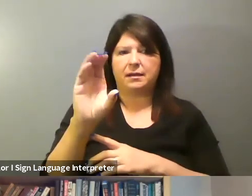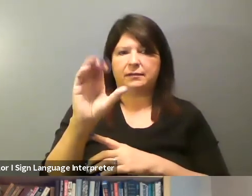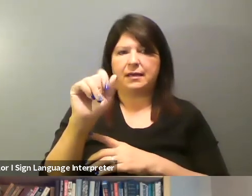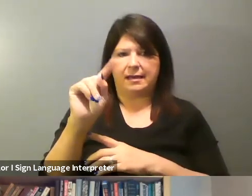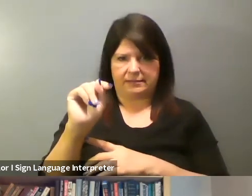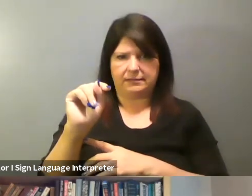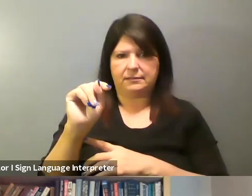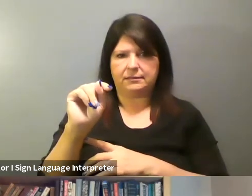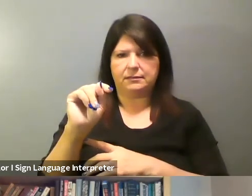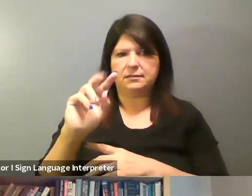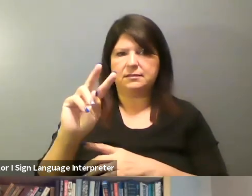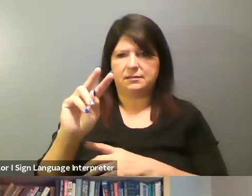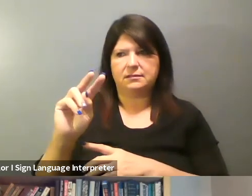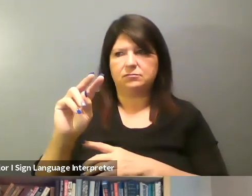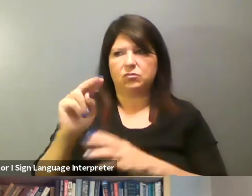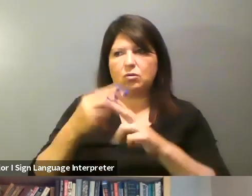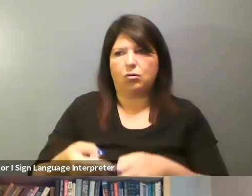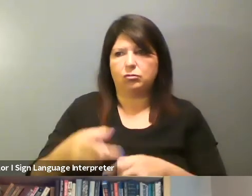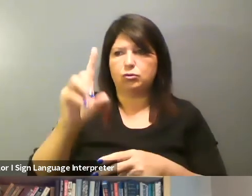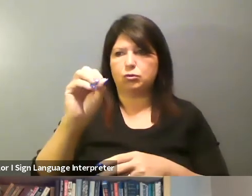Death. And we interviewed